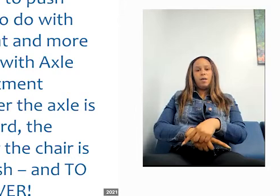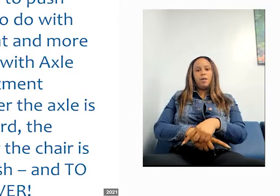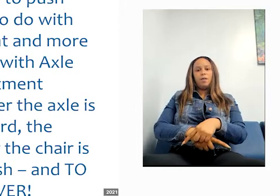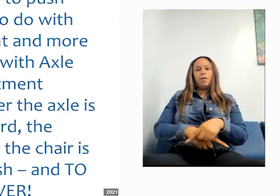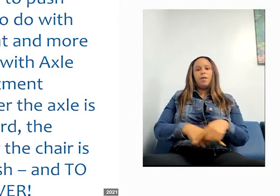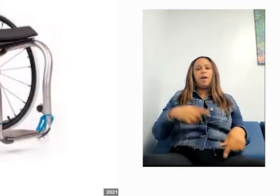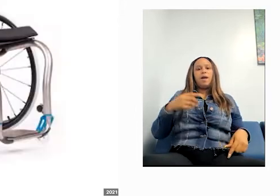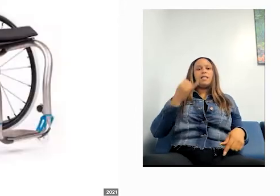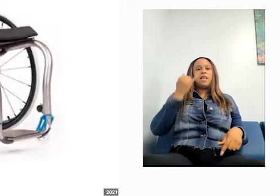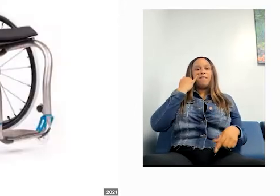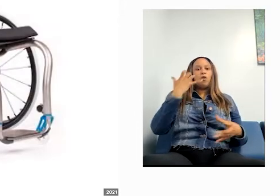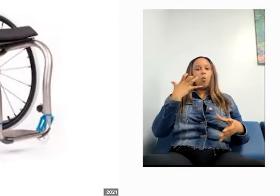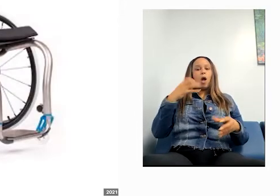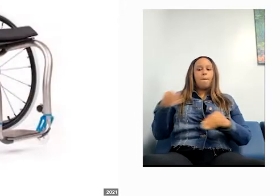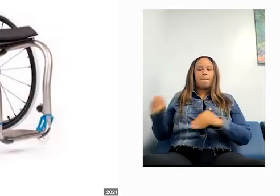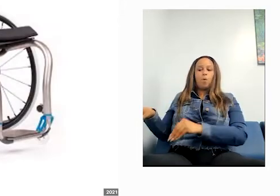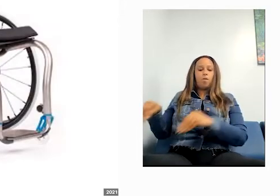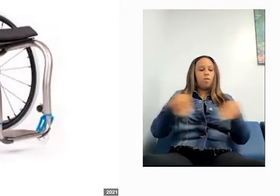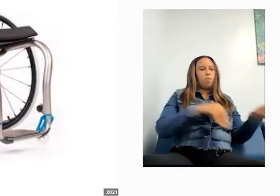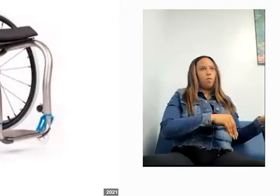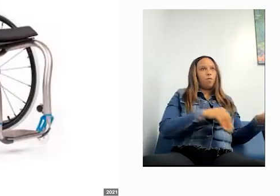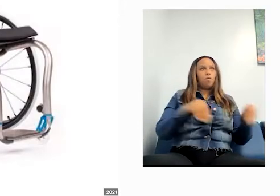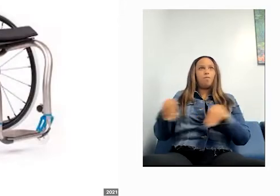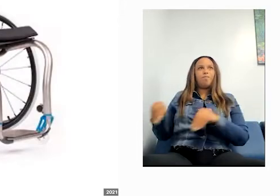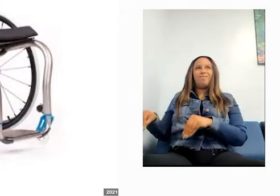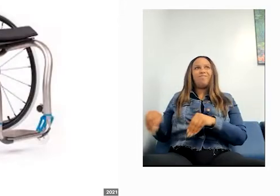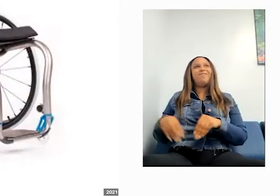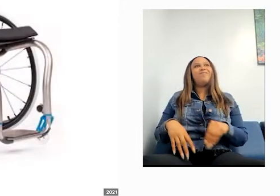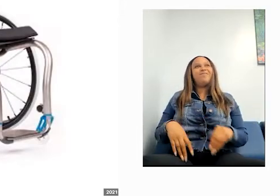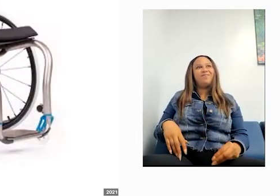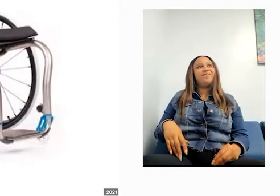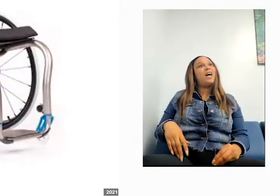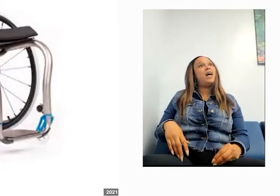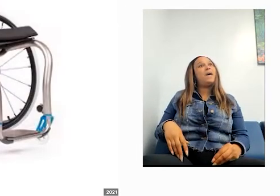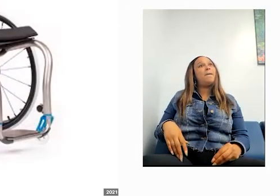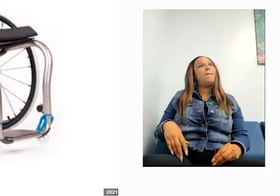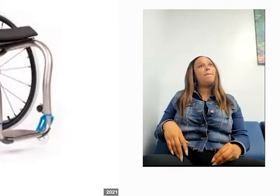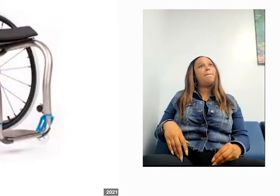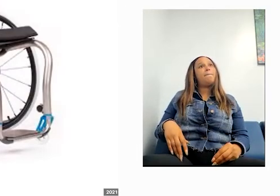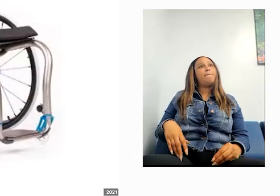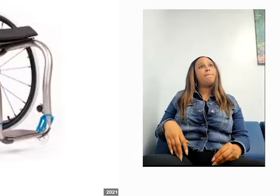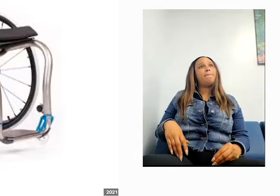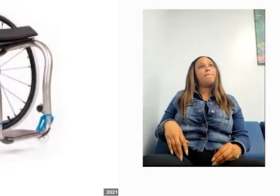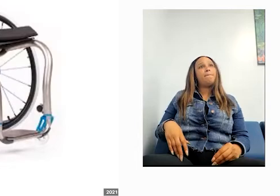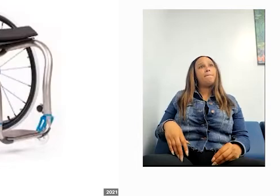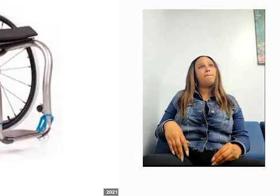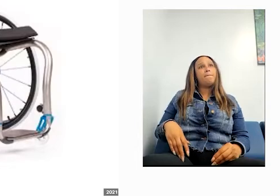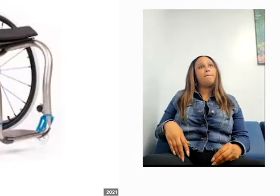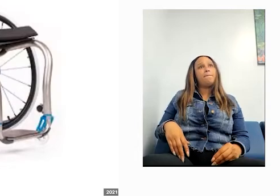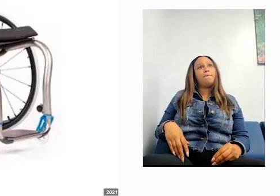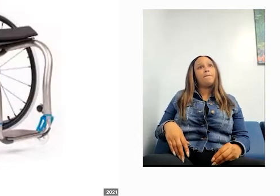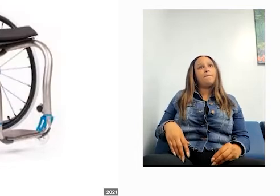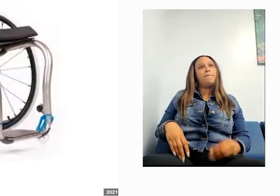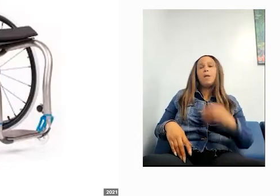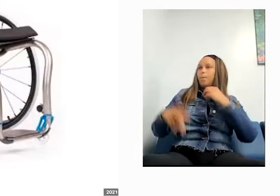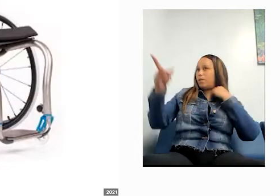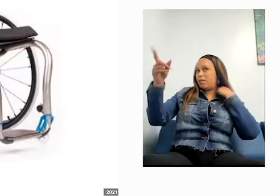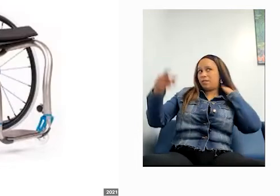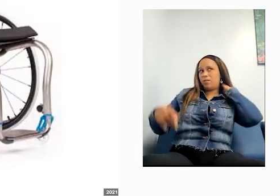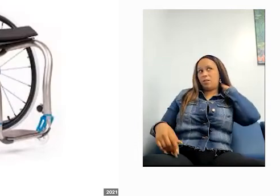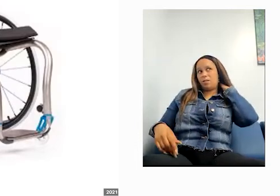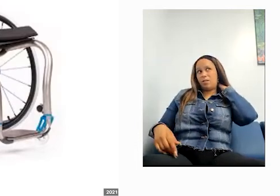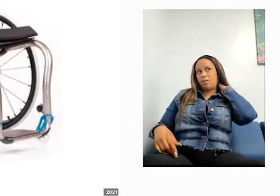side, as well as a rigid frame chair, which in some rigid frames chairs, I have a ton